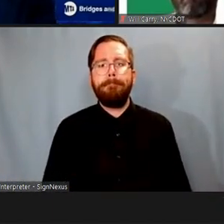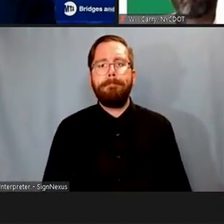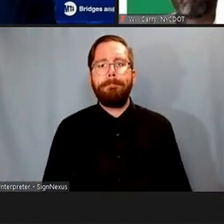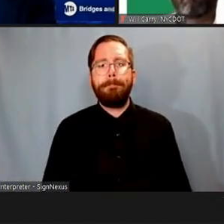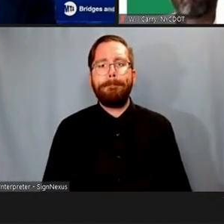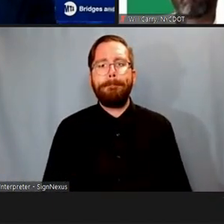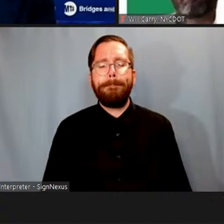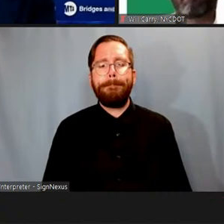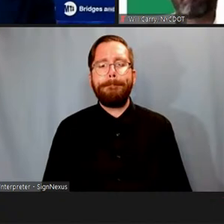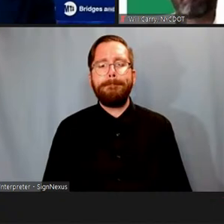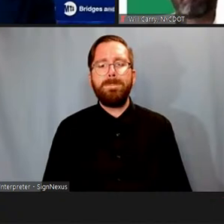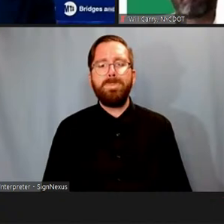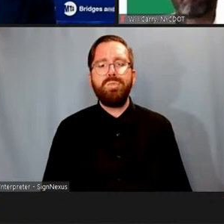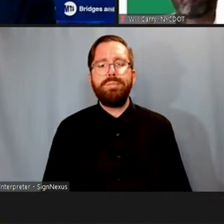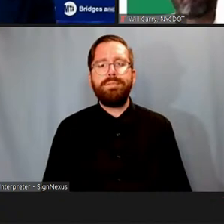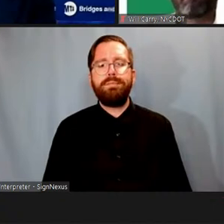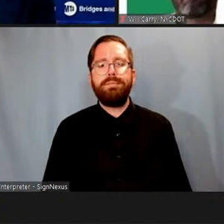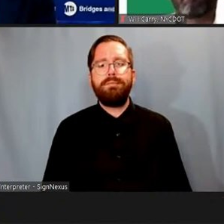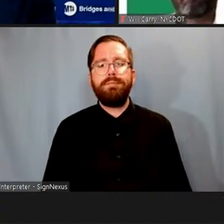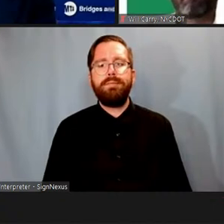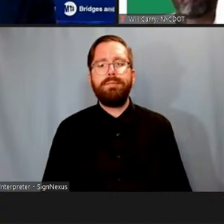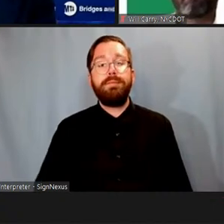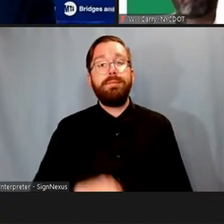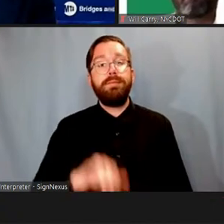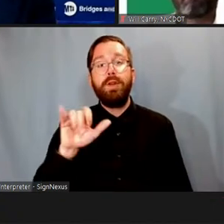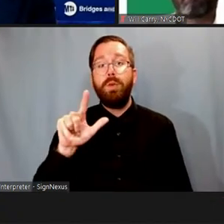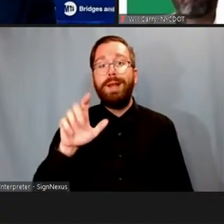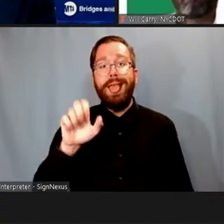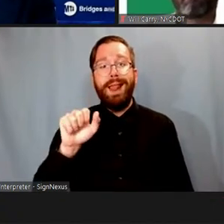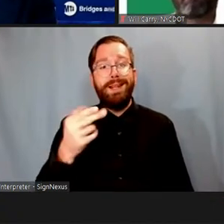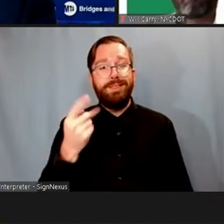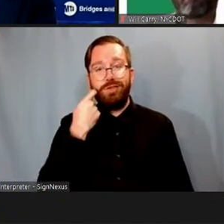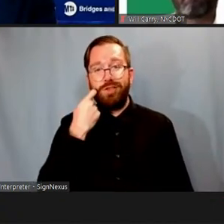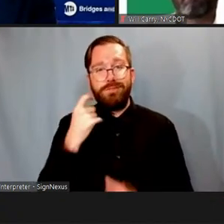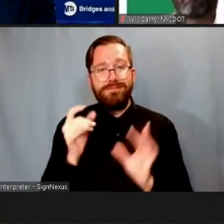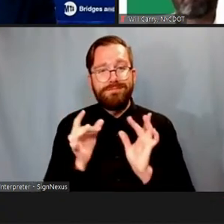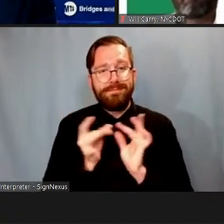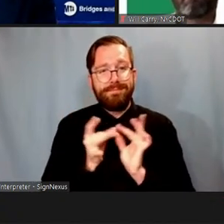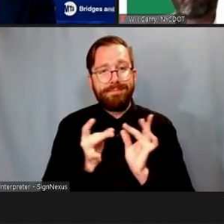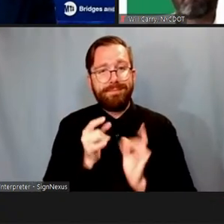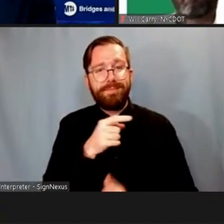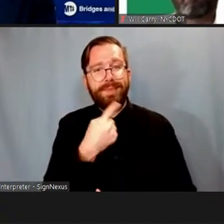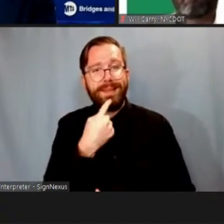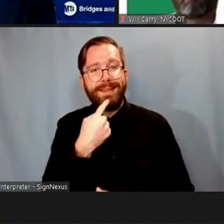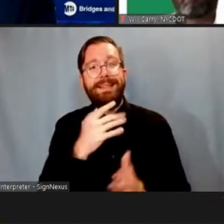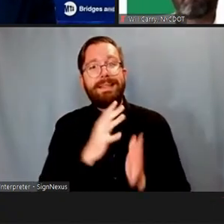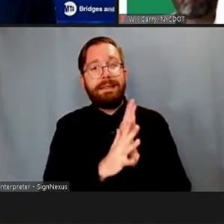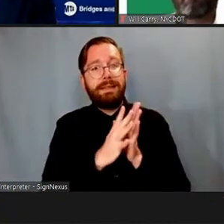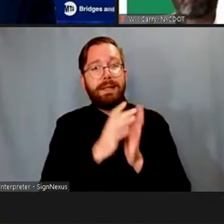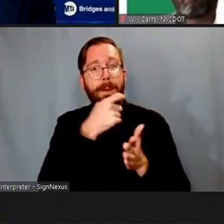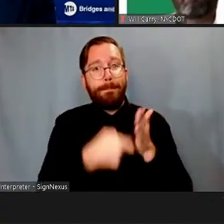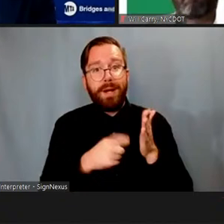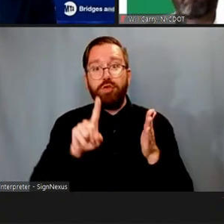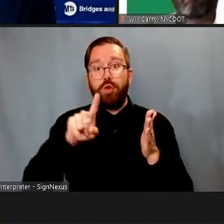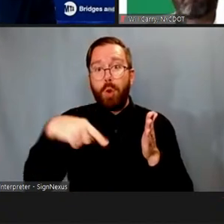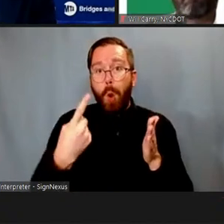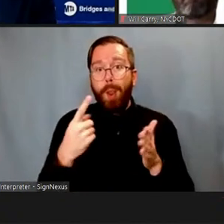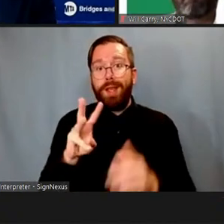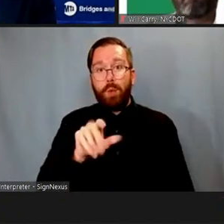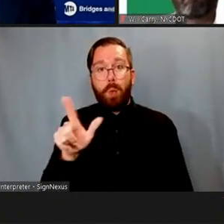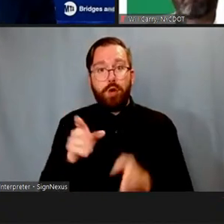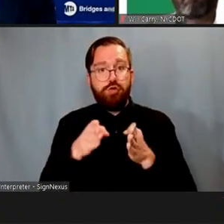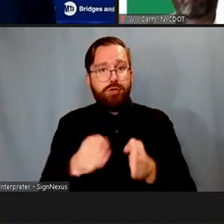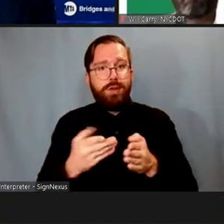and i agree with the miss leah who said that congestion prices should be only in wall street